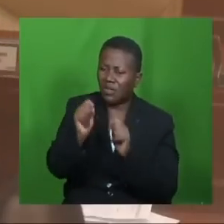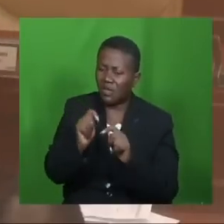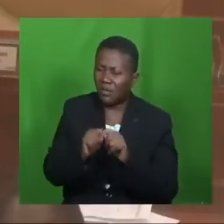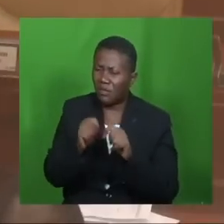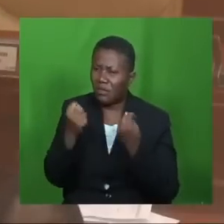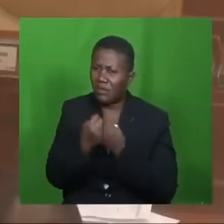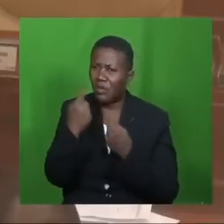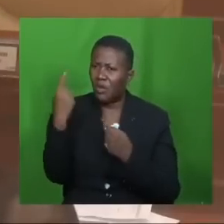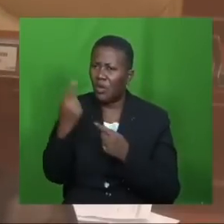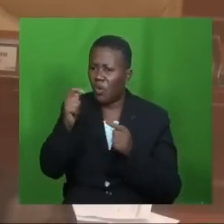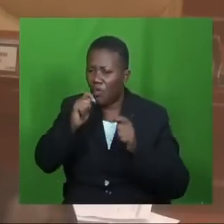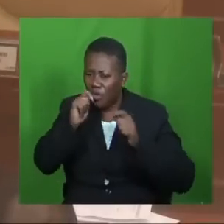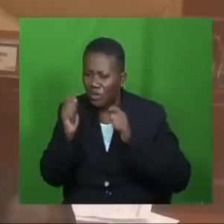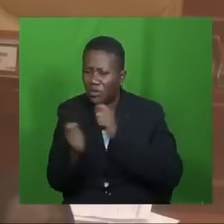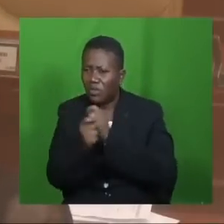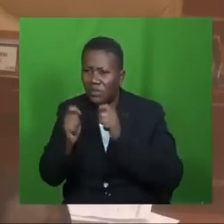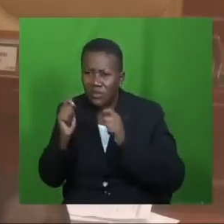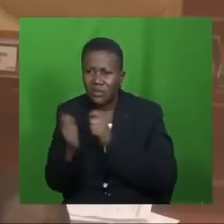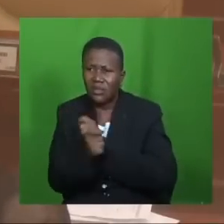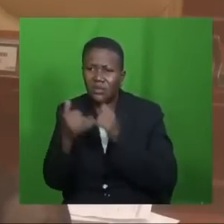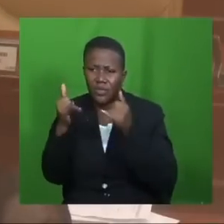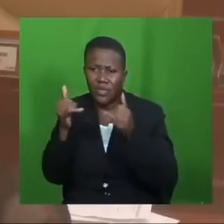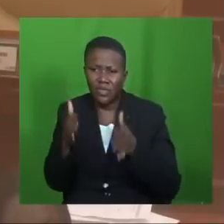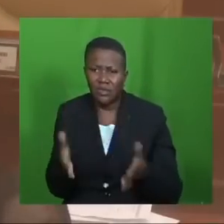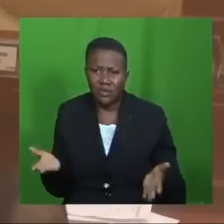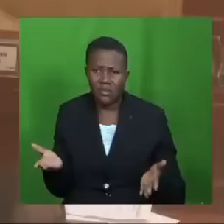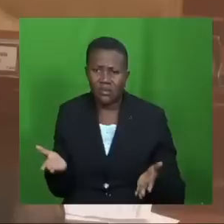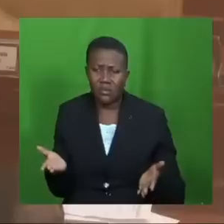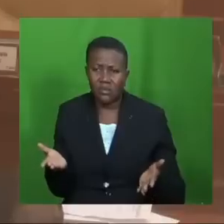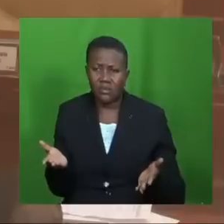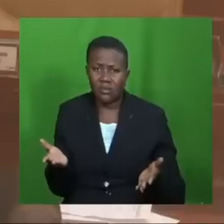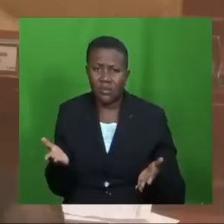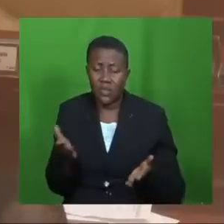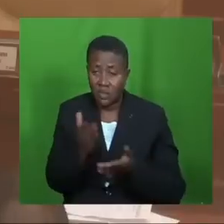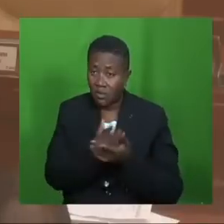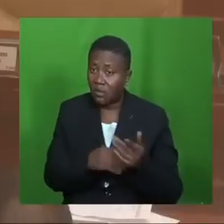Because if you're a coach and you're on the technical bench, at some point,